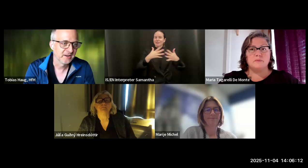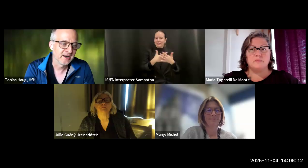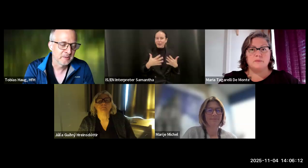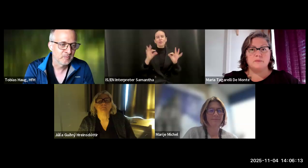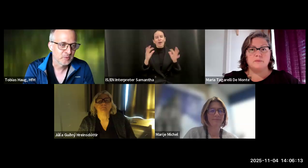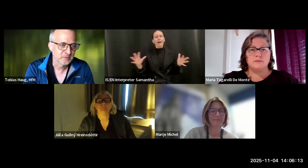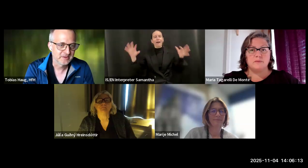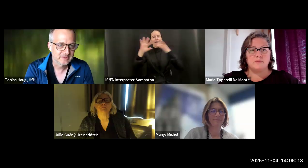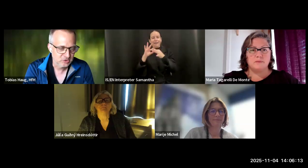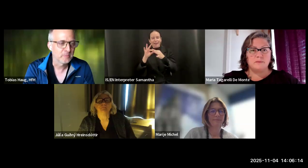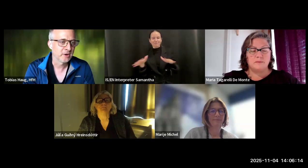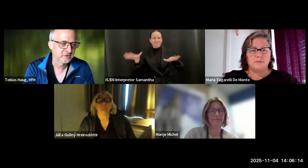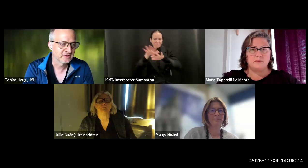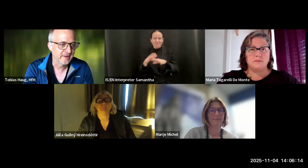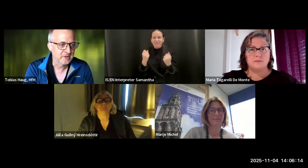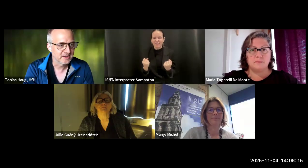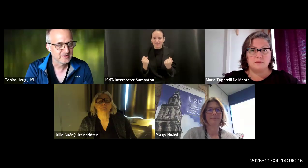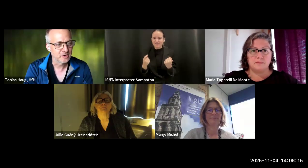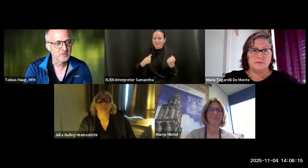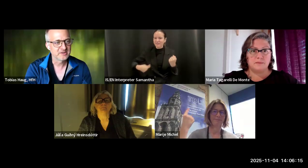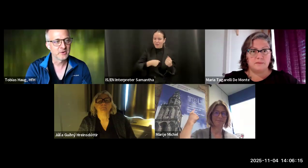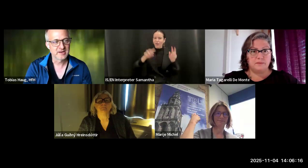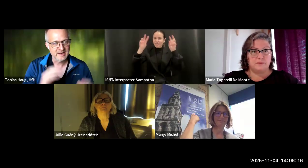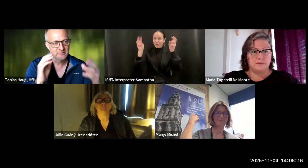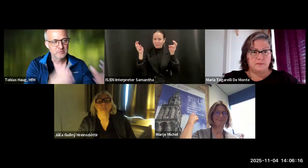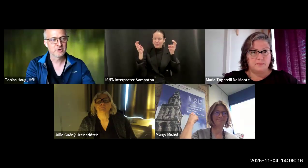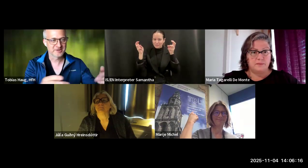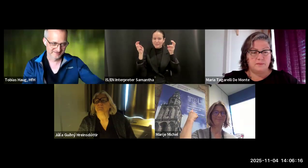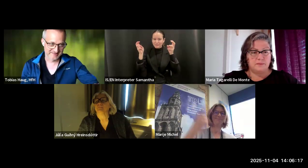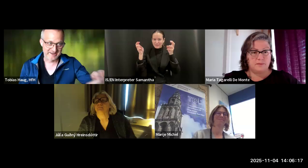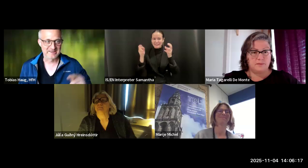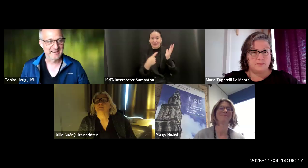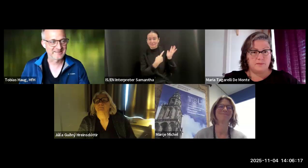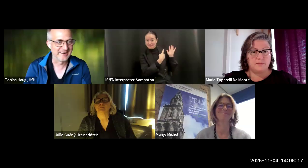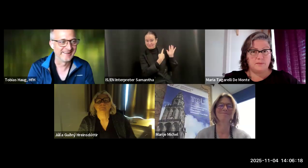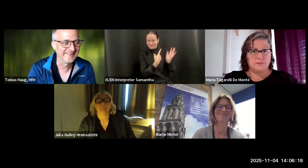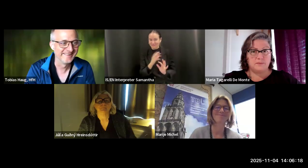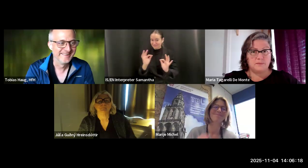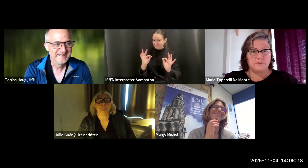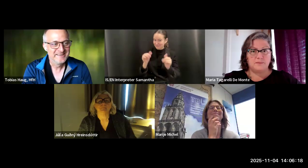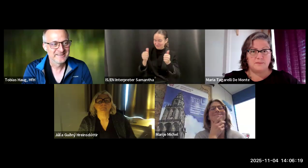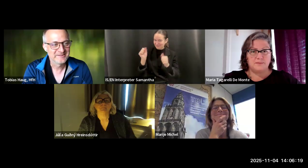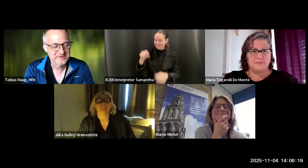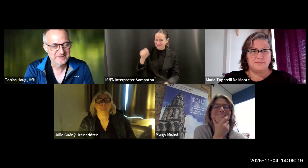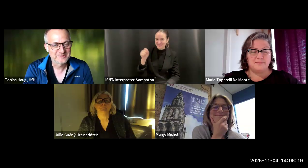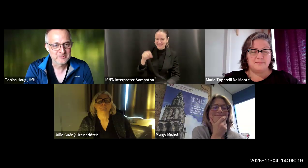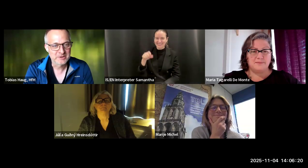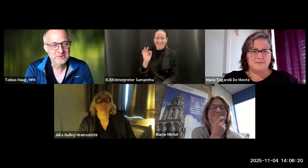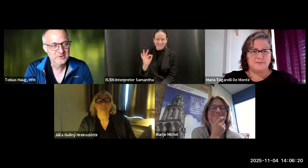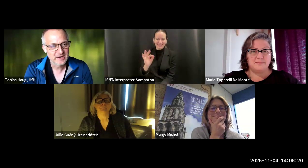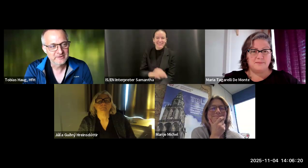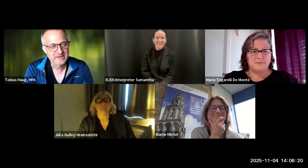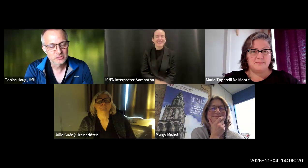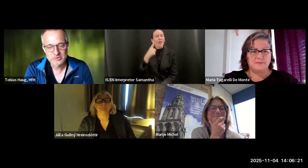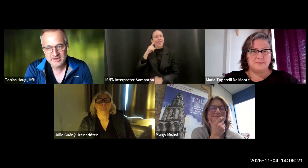alley, the topic of this webinar. So we thought, hey, it would be good. Great, yes. So we thought it